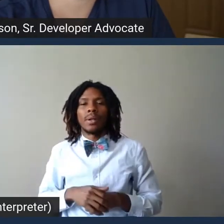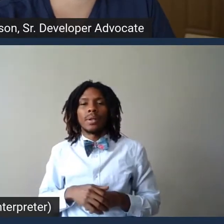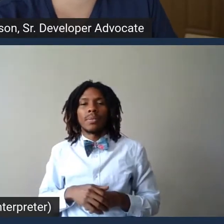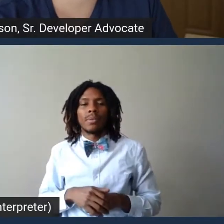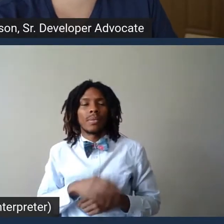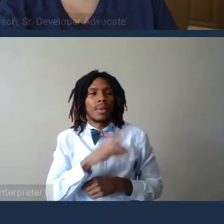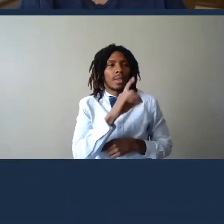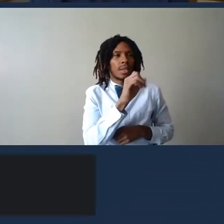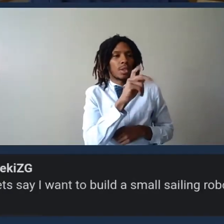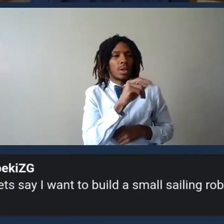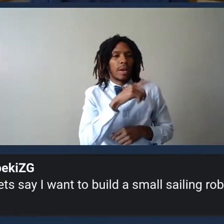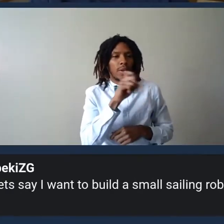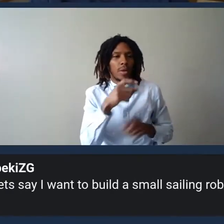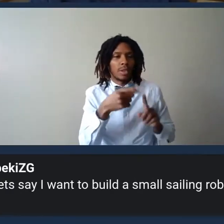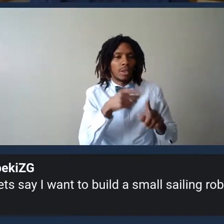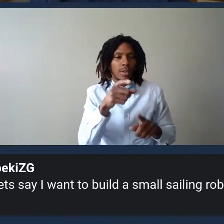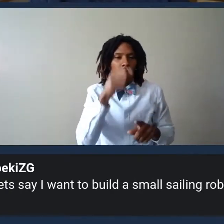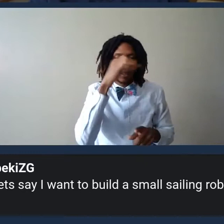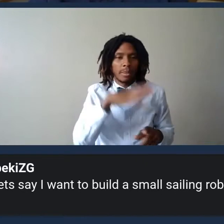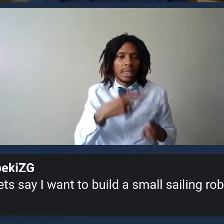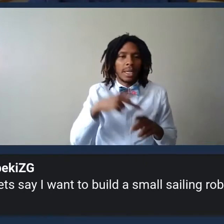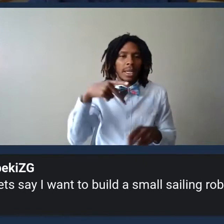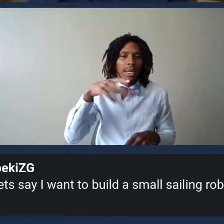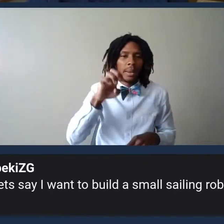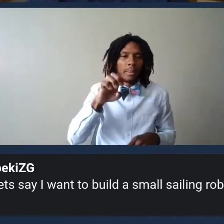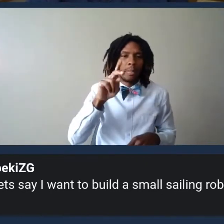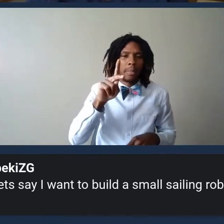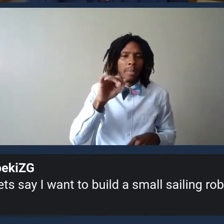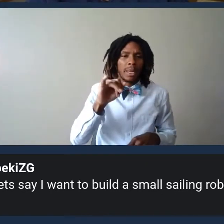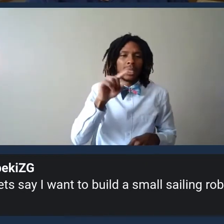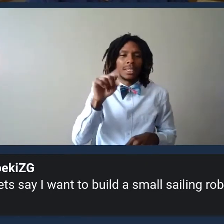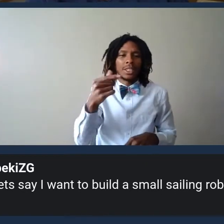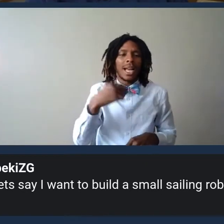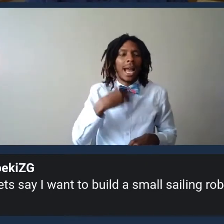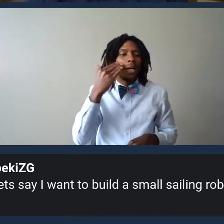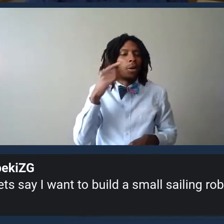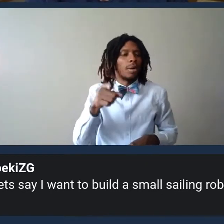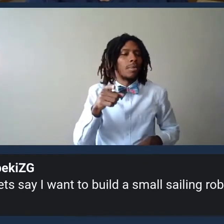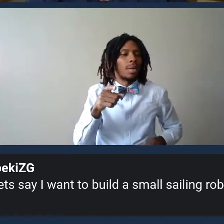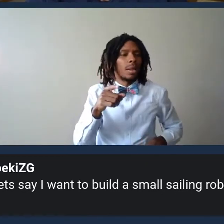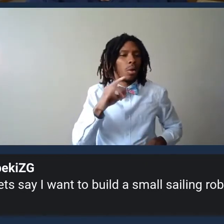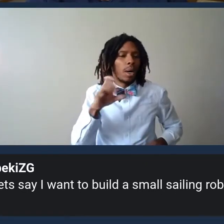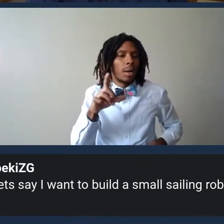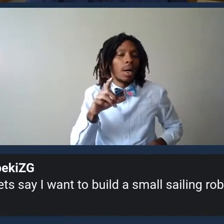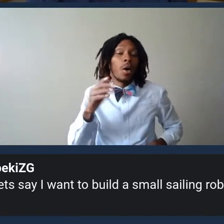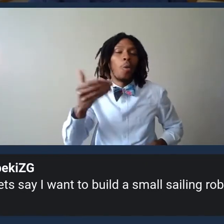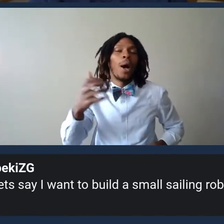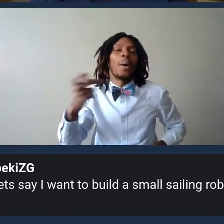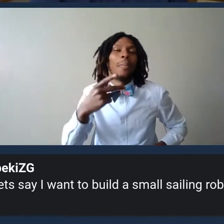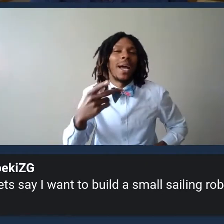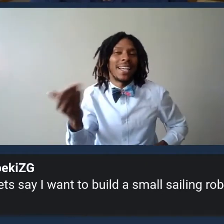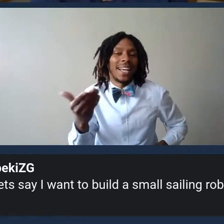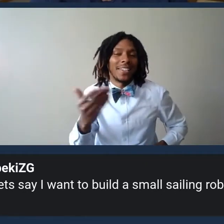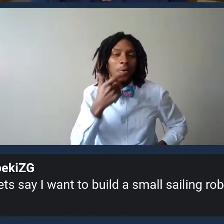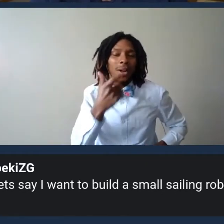There's a question here from a gentleman called Pecky ZG. I know this person. Well, at least he's welcome back to the stream,